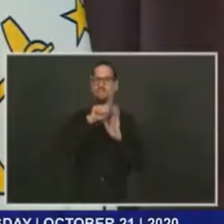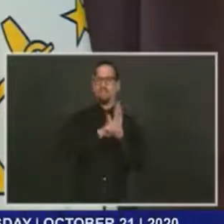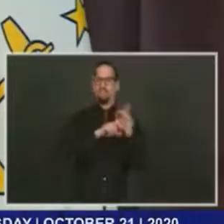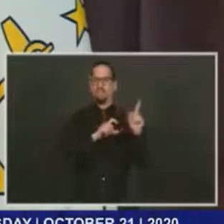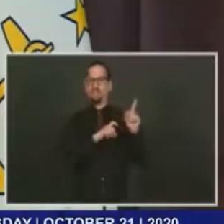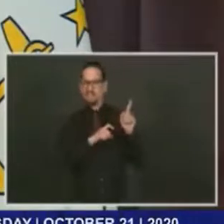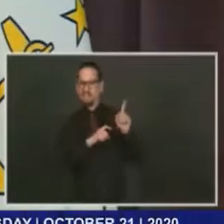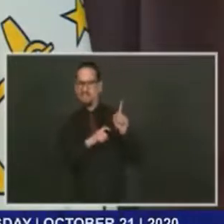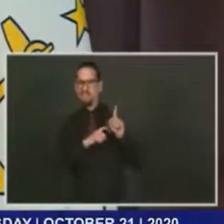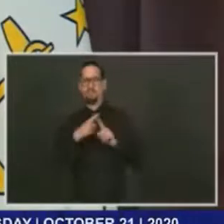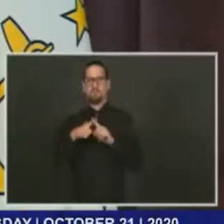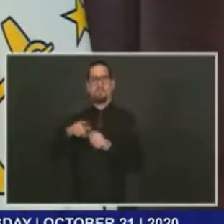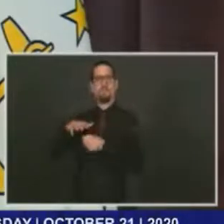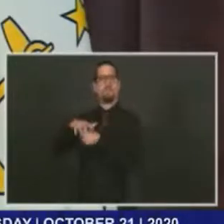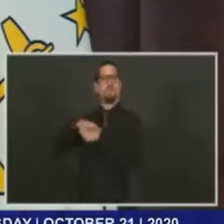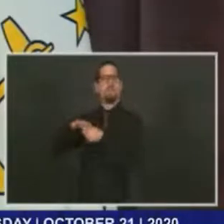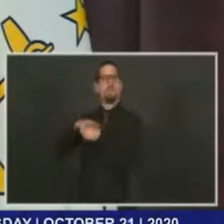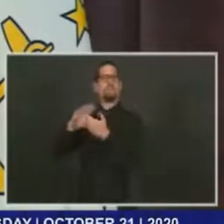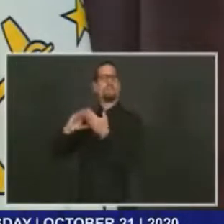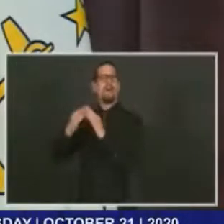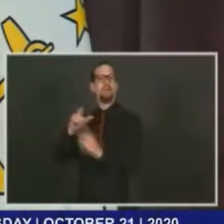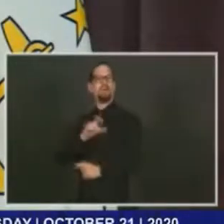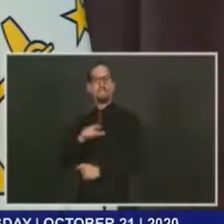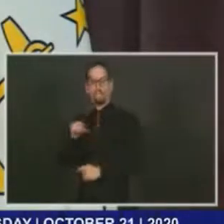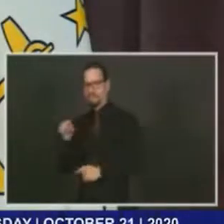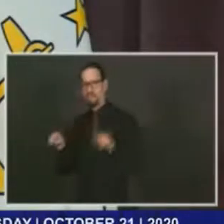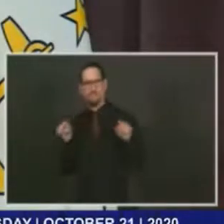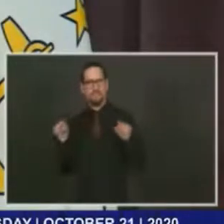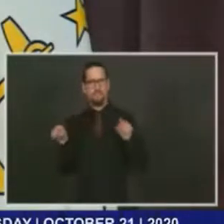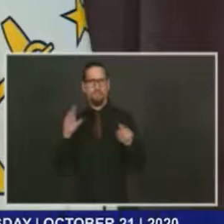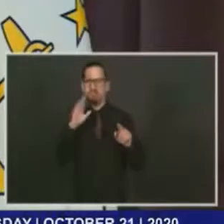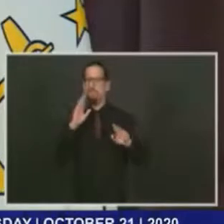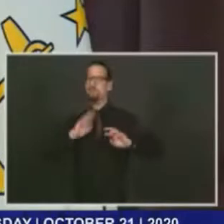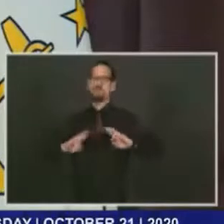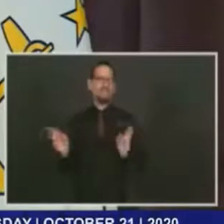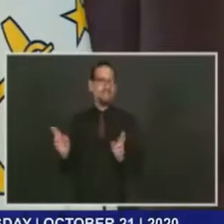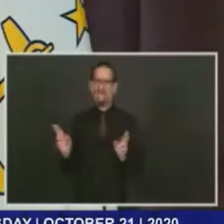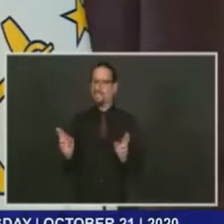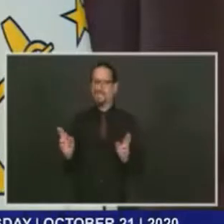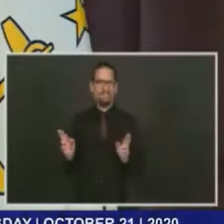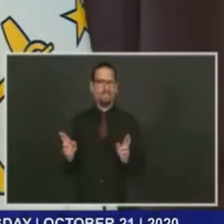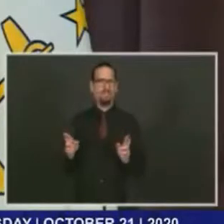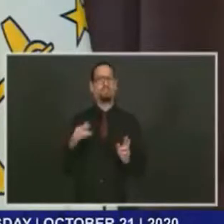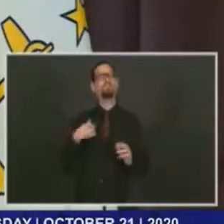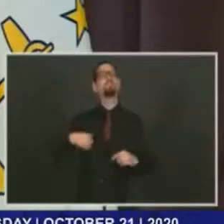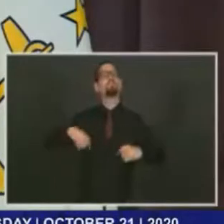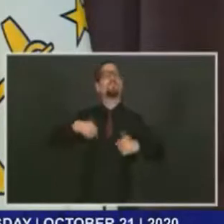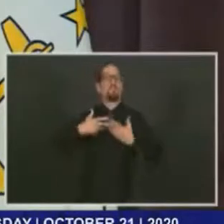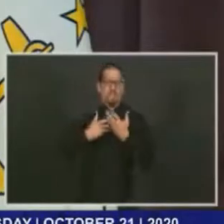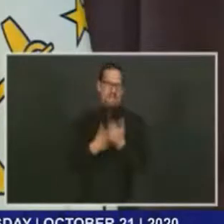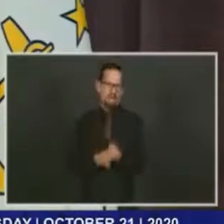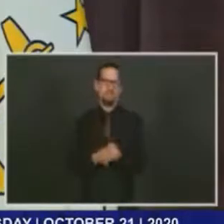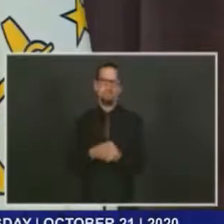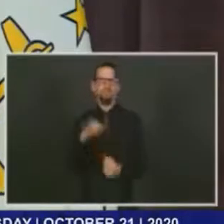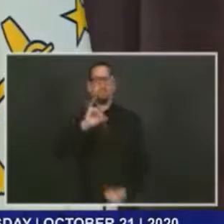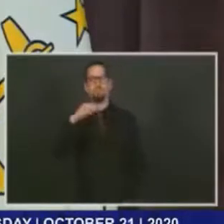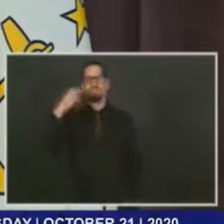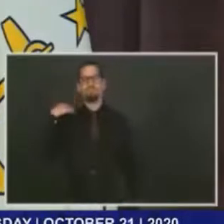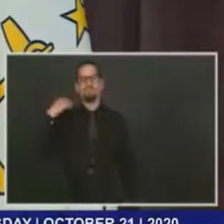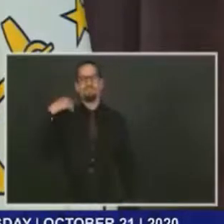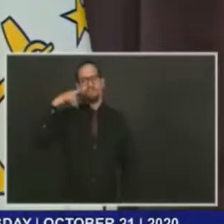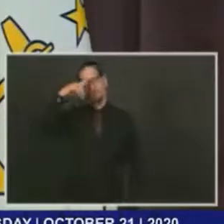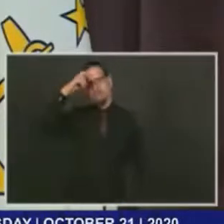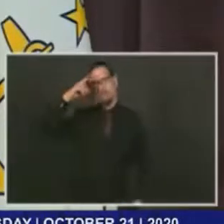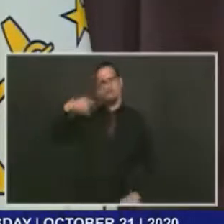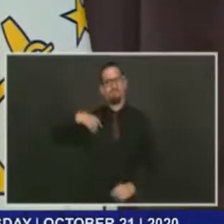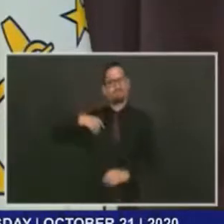there, Rhode Islanders should feel confident that just as we handled it in the summer, we'll handle it